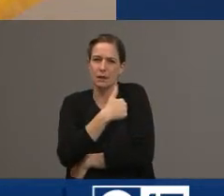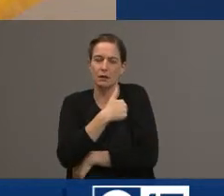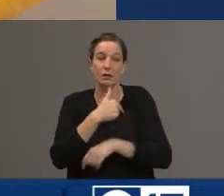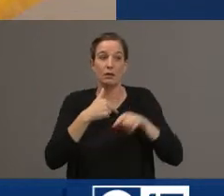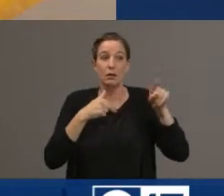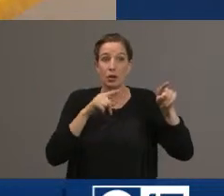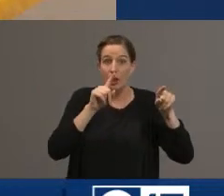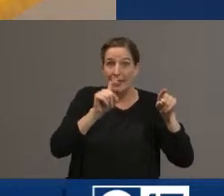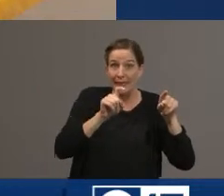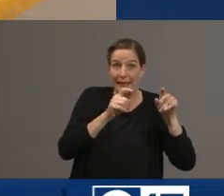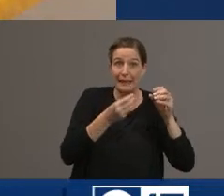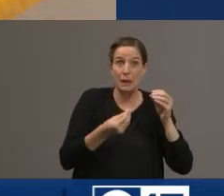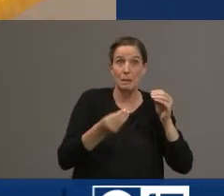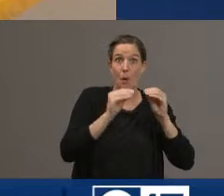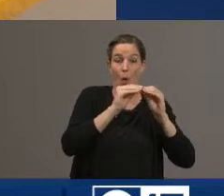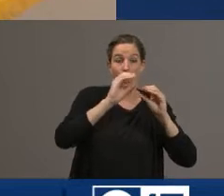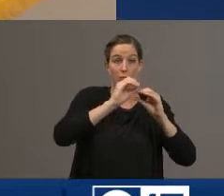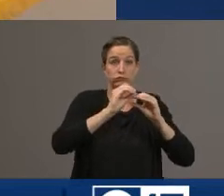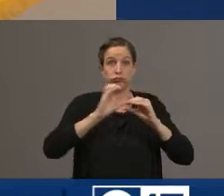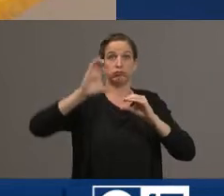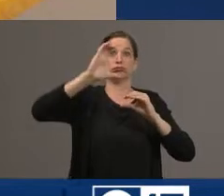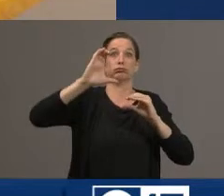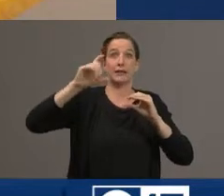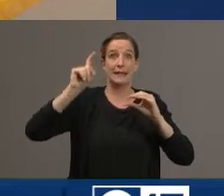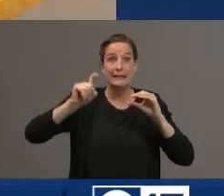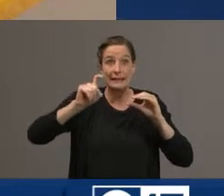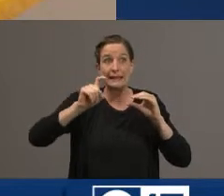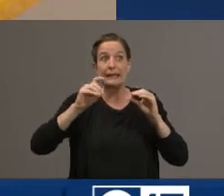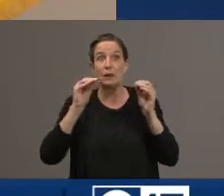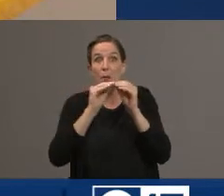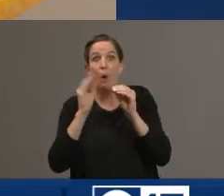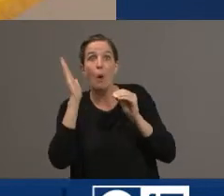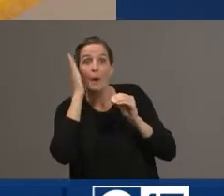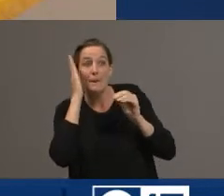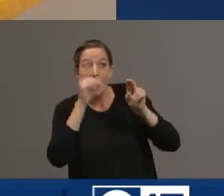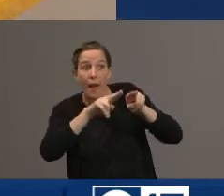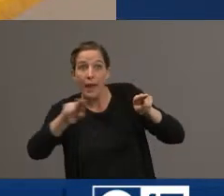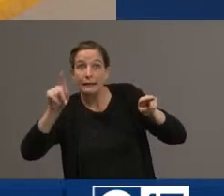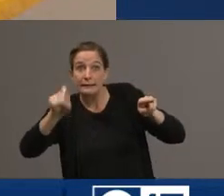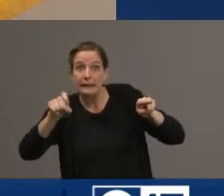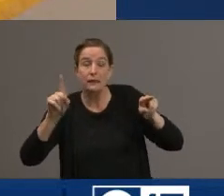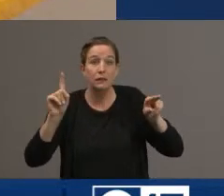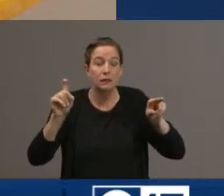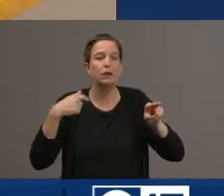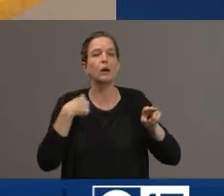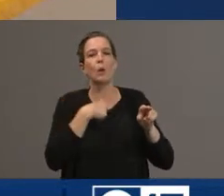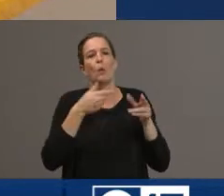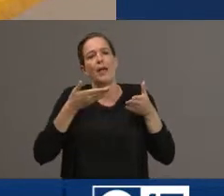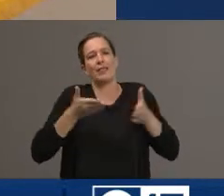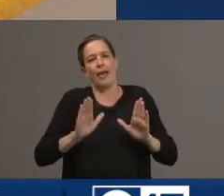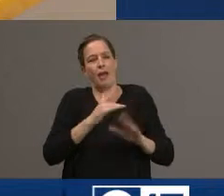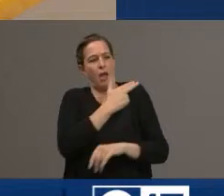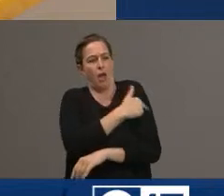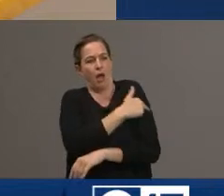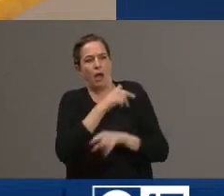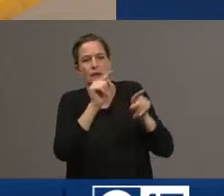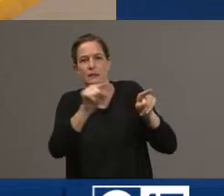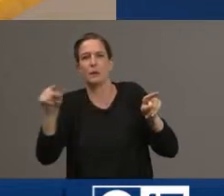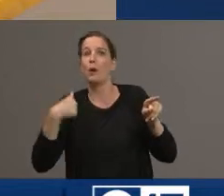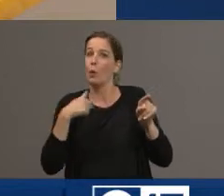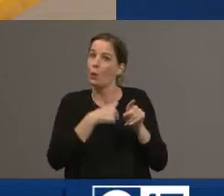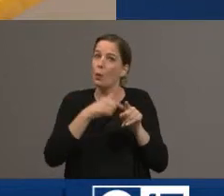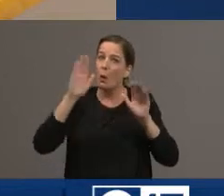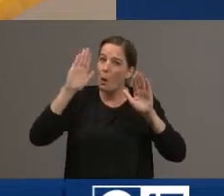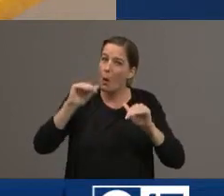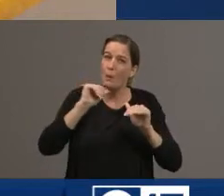surge and open up additional beds. We're trying to alleviate that with the Arizona Surge Line so that no hospital has to reach that. But we do